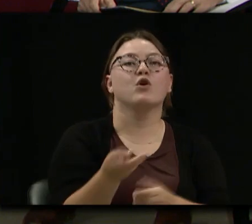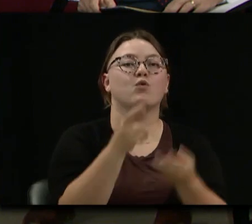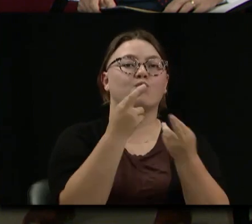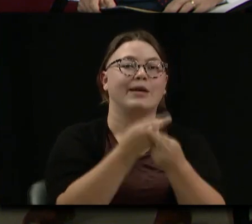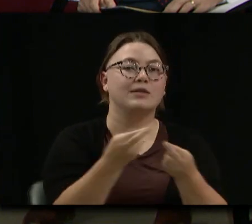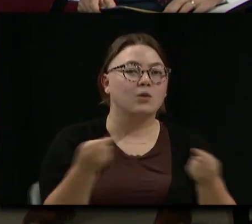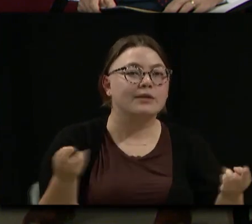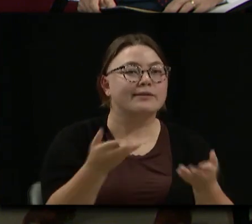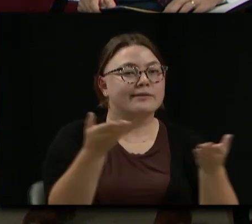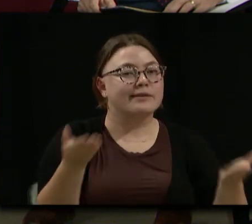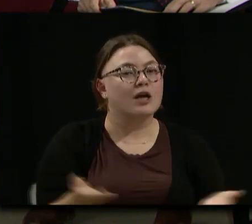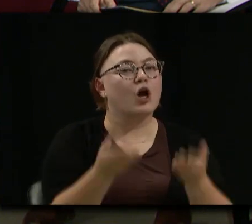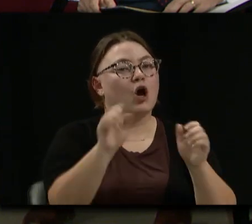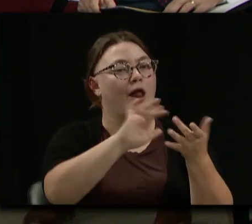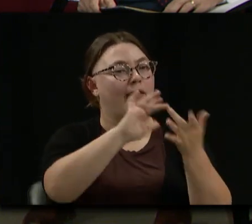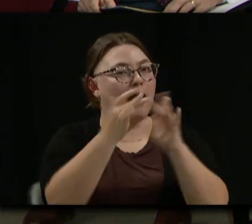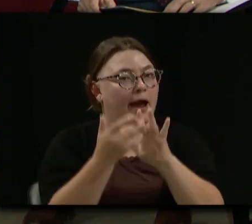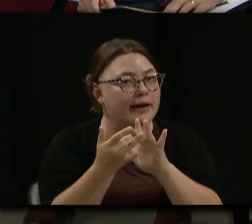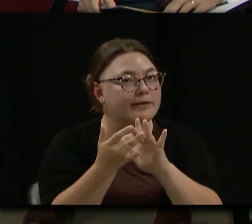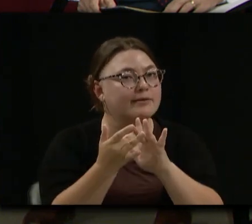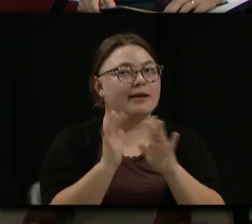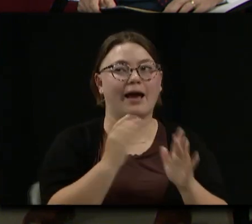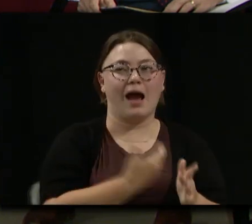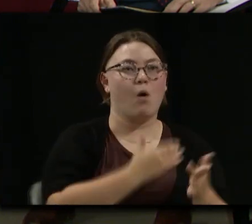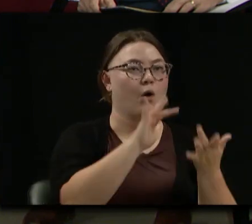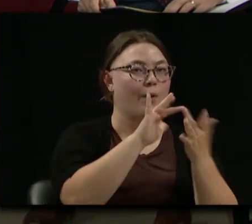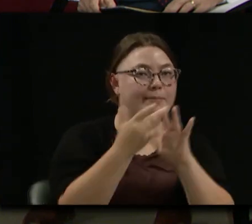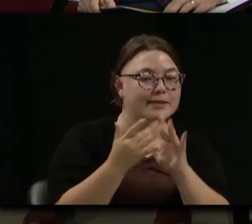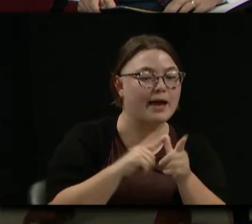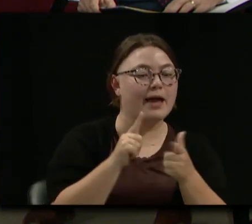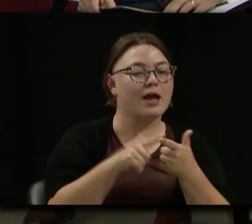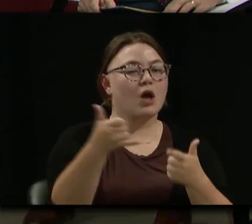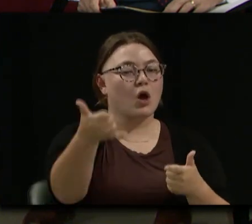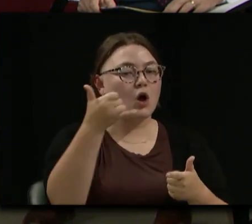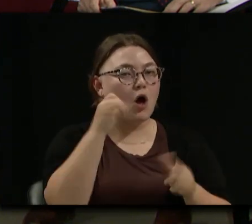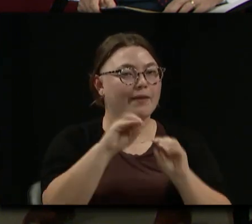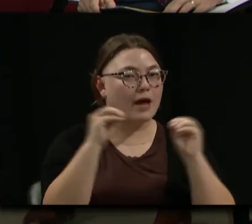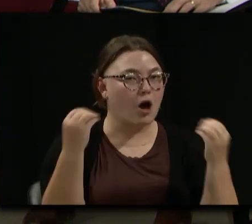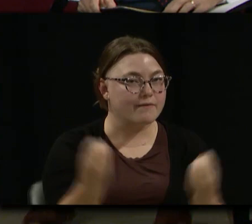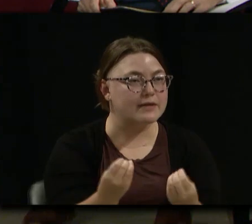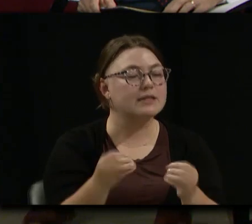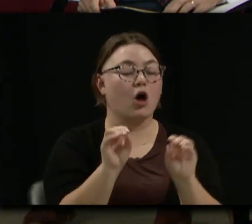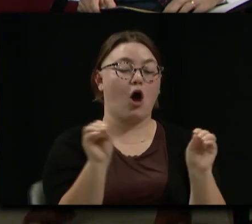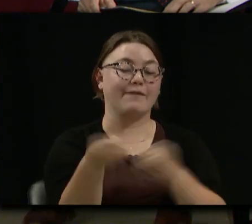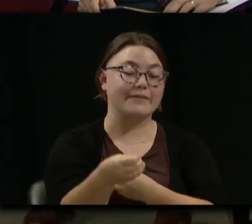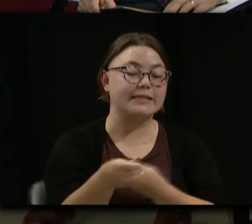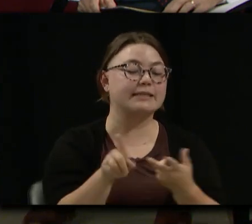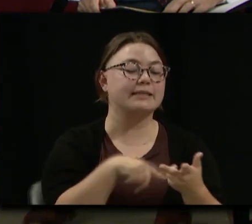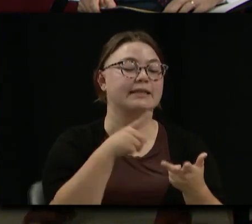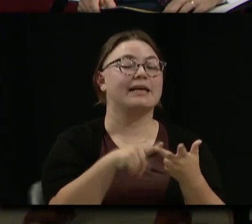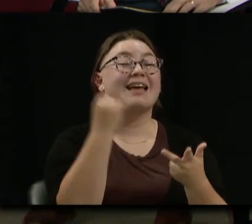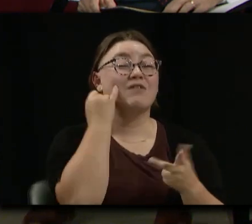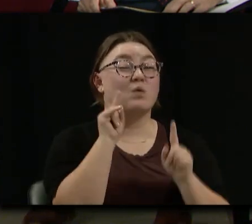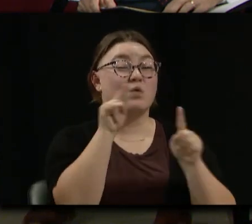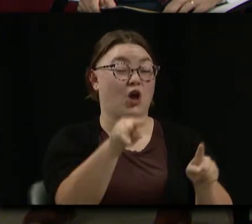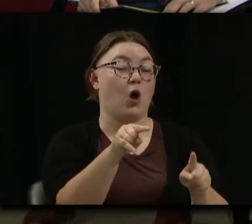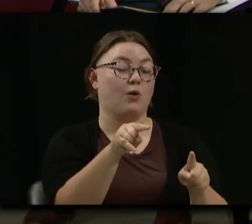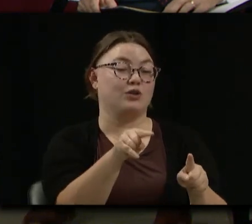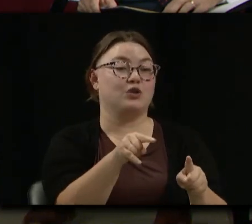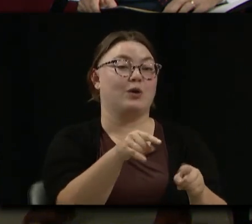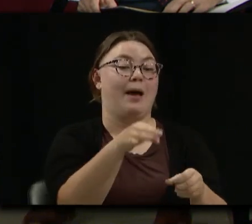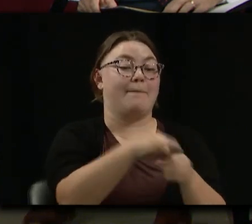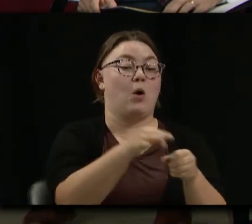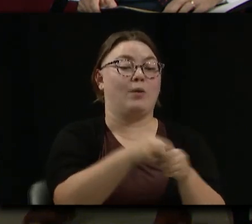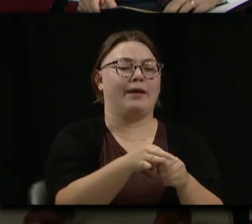name on our website. You can call our office, or if you happen to go to a polling location and it appears to be